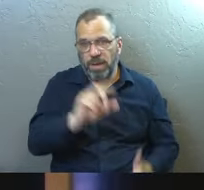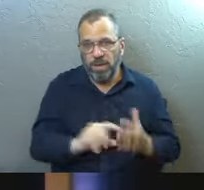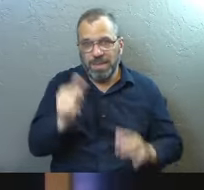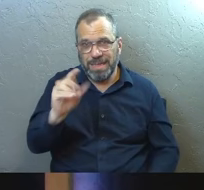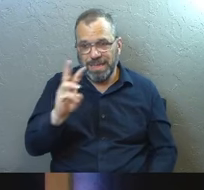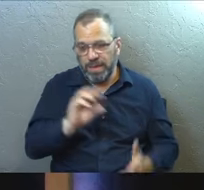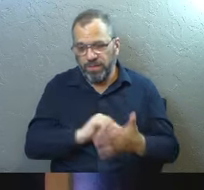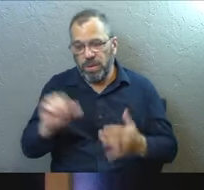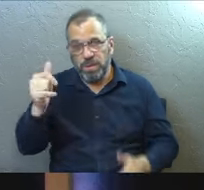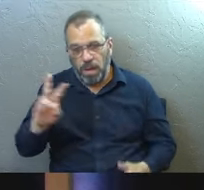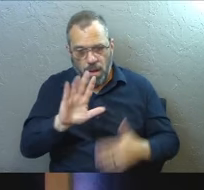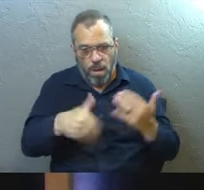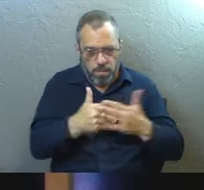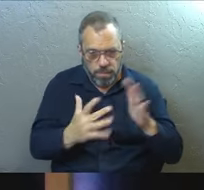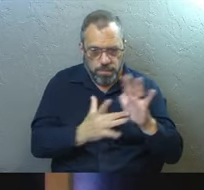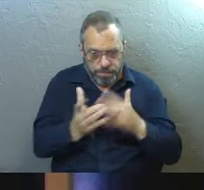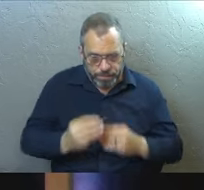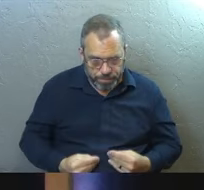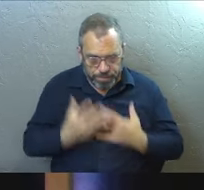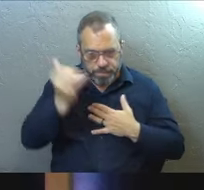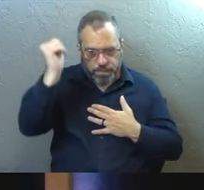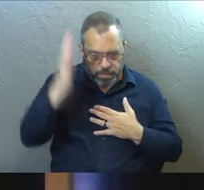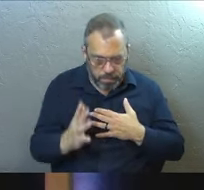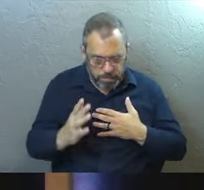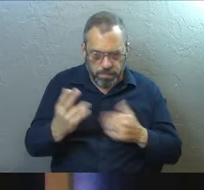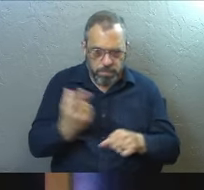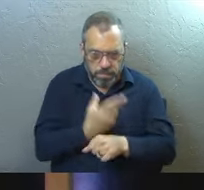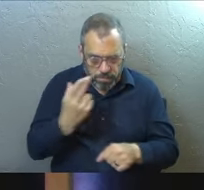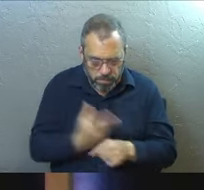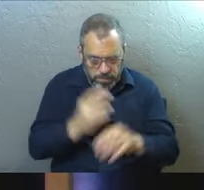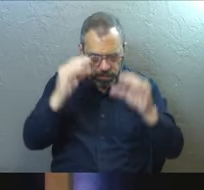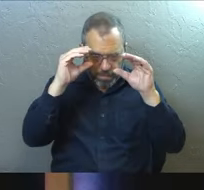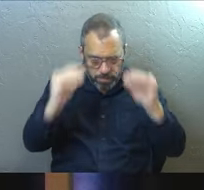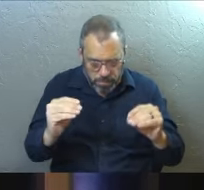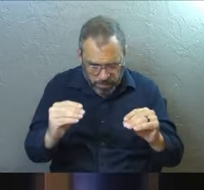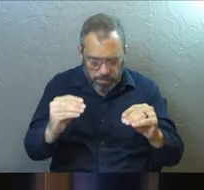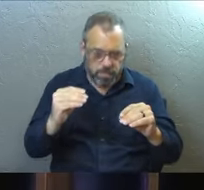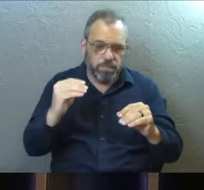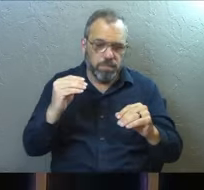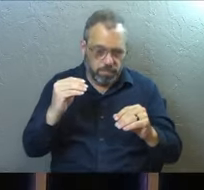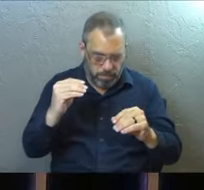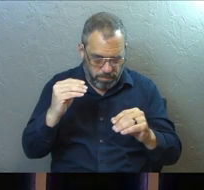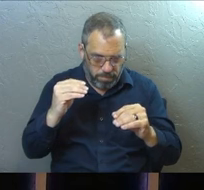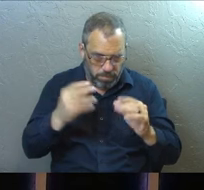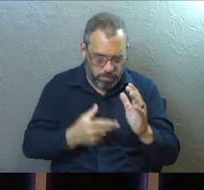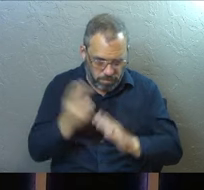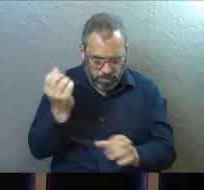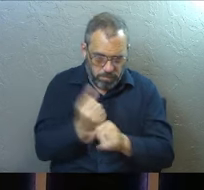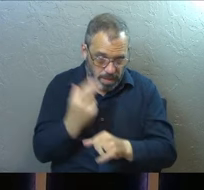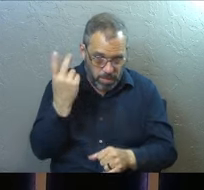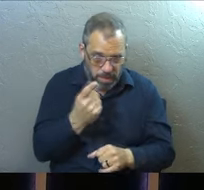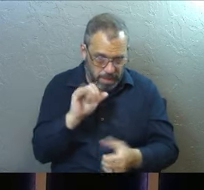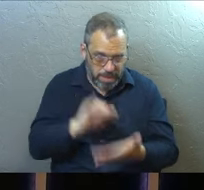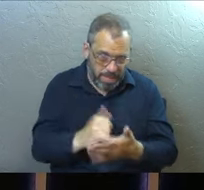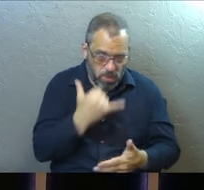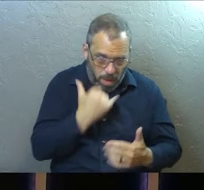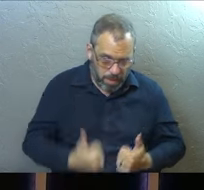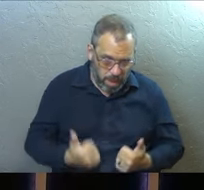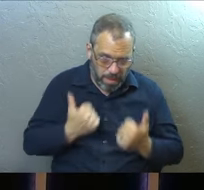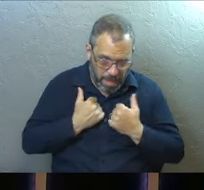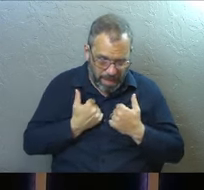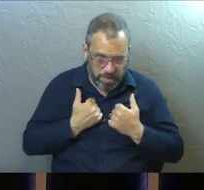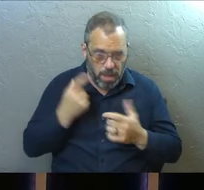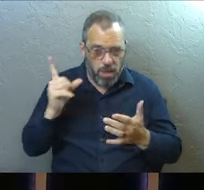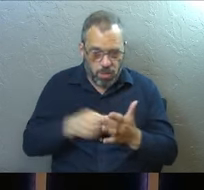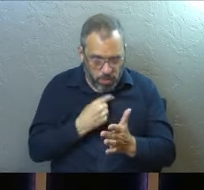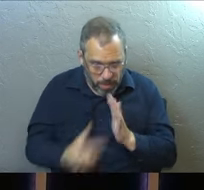2 Timothy 3:16-17. All scripture is inspired by God and is useful to teach us what is true and to make us realize what is wrong in our lives.